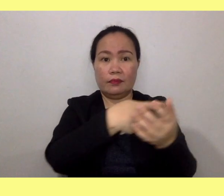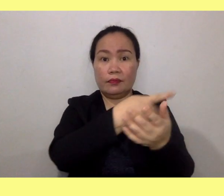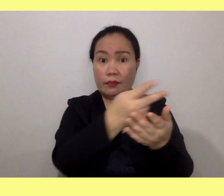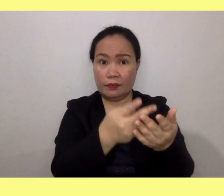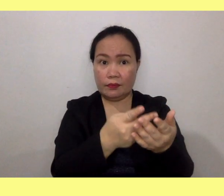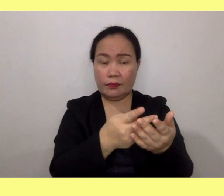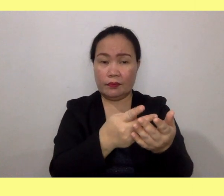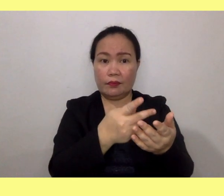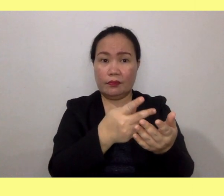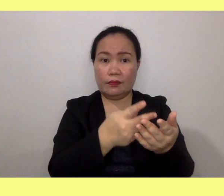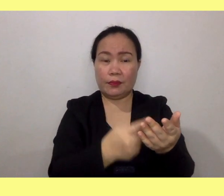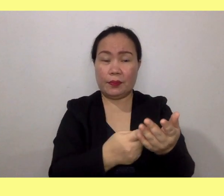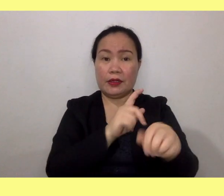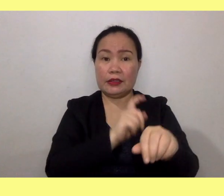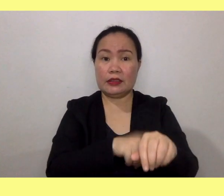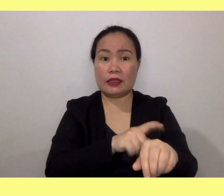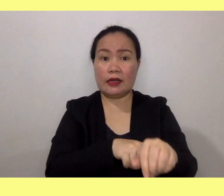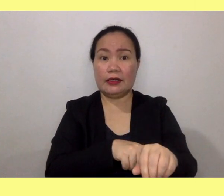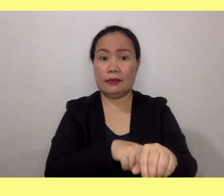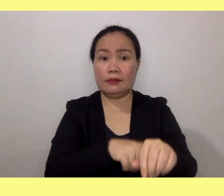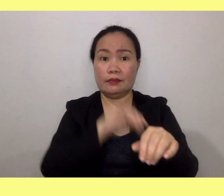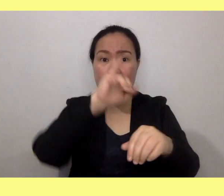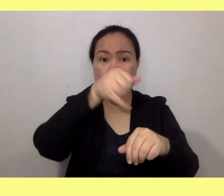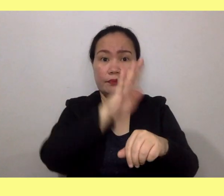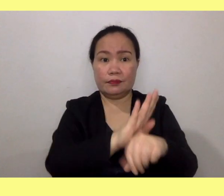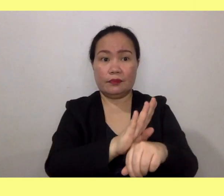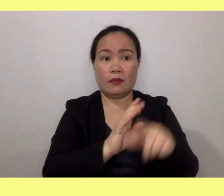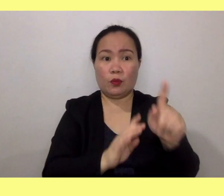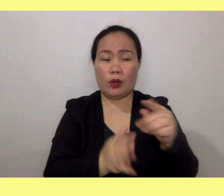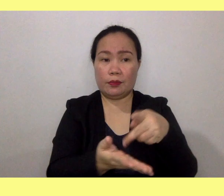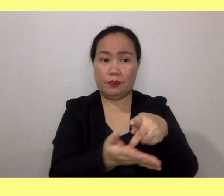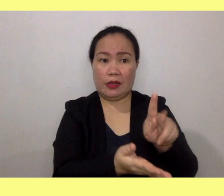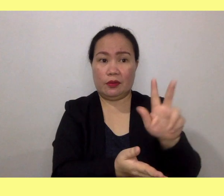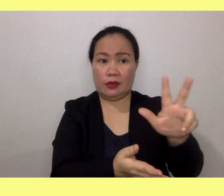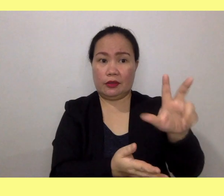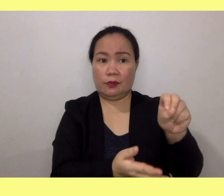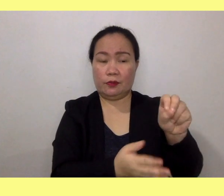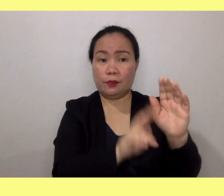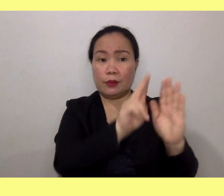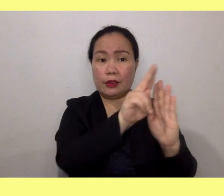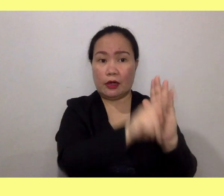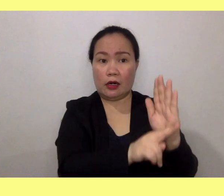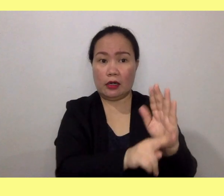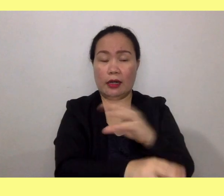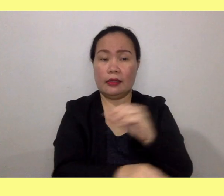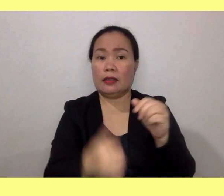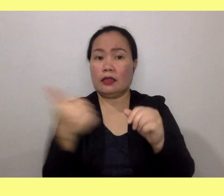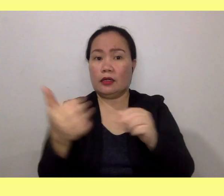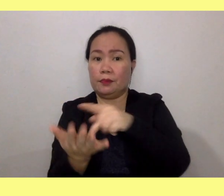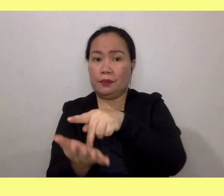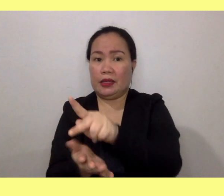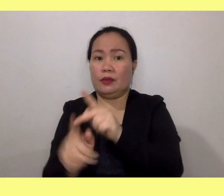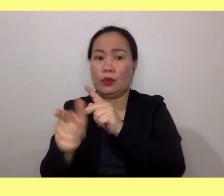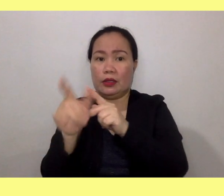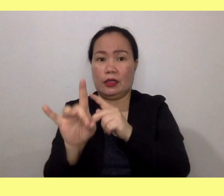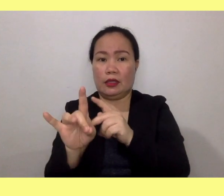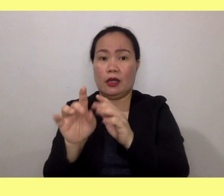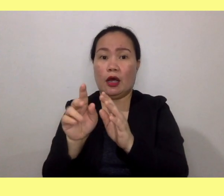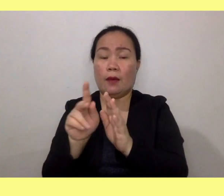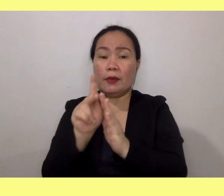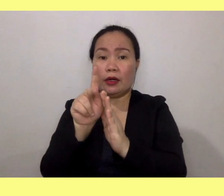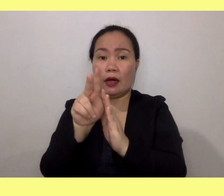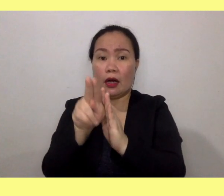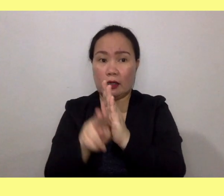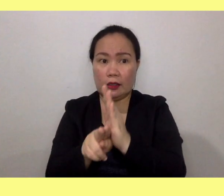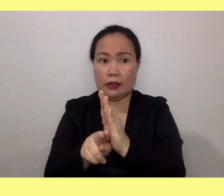one paying 30 pesos per hour and another is paying 28 pesos per hour. He must earn at least